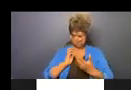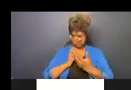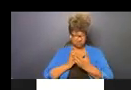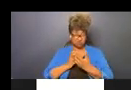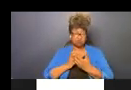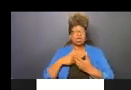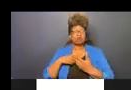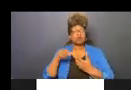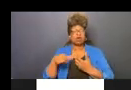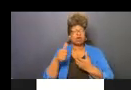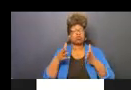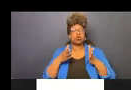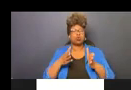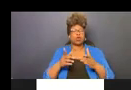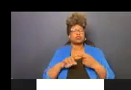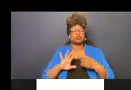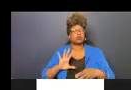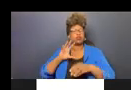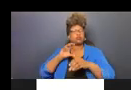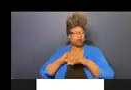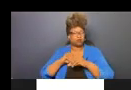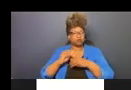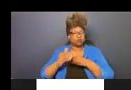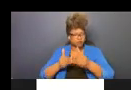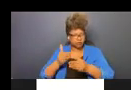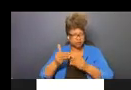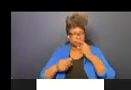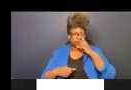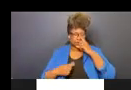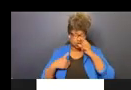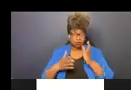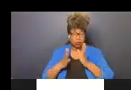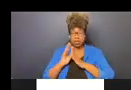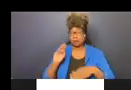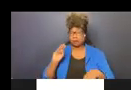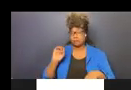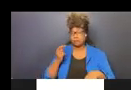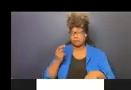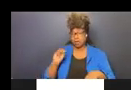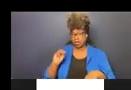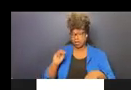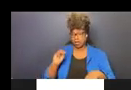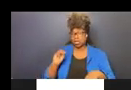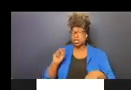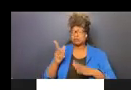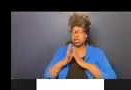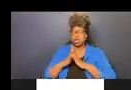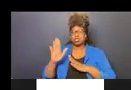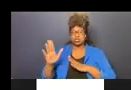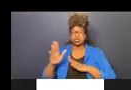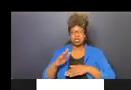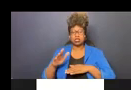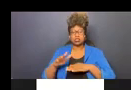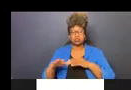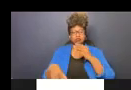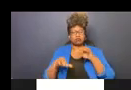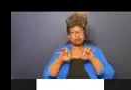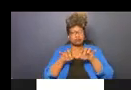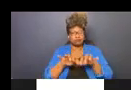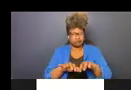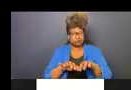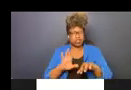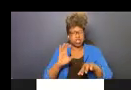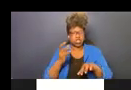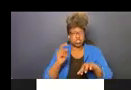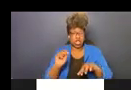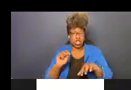many other ways to engage. And so I'm asking Megan to drop these into the chat so that you can take them down